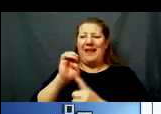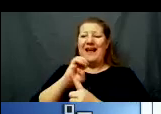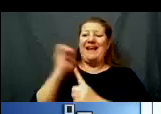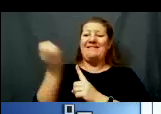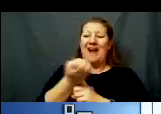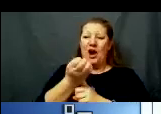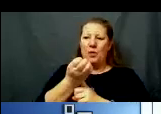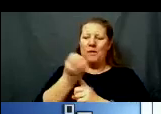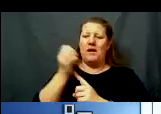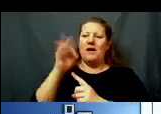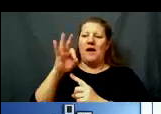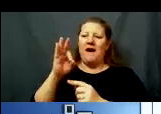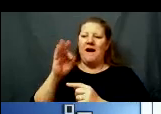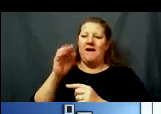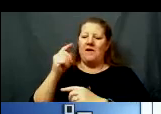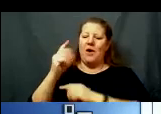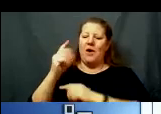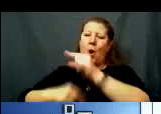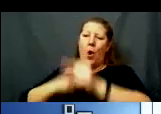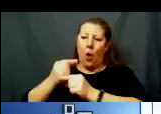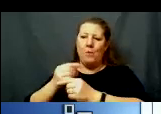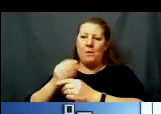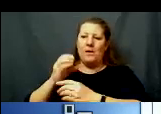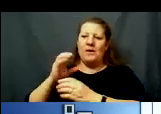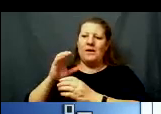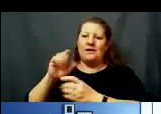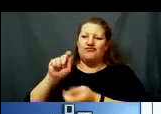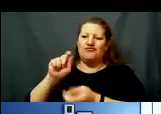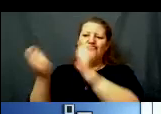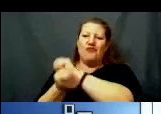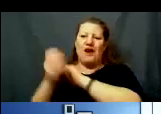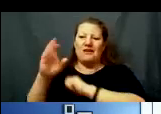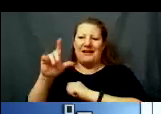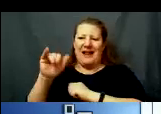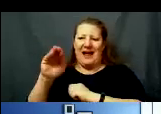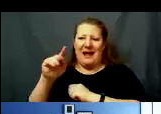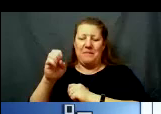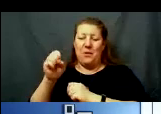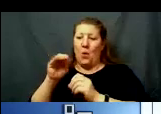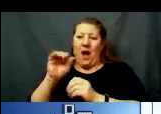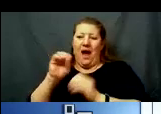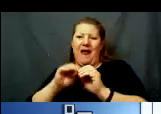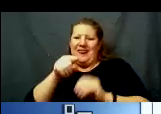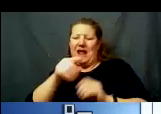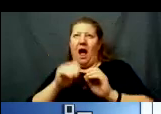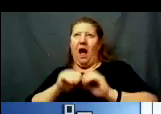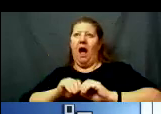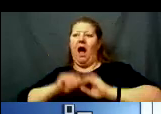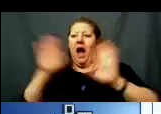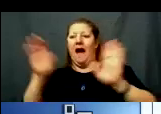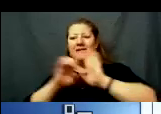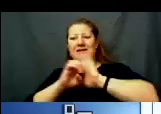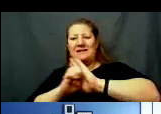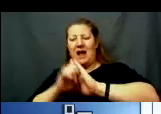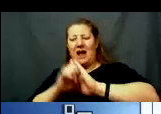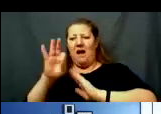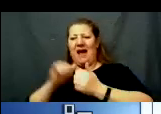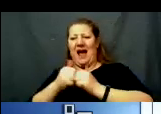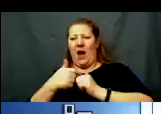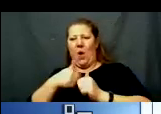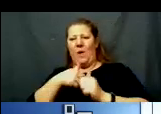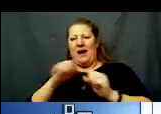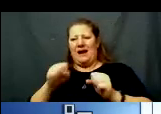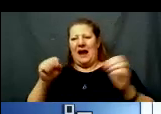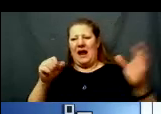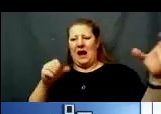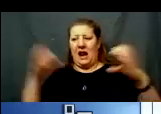global climate change. So for me, this is a very powerful, if not horrifying, example of how we can bring these multiple categories